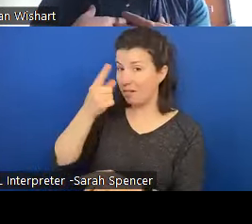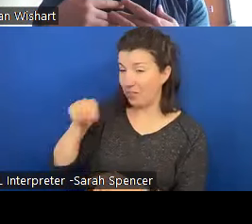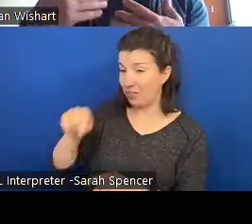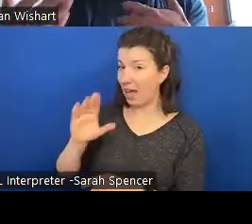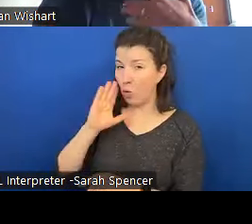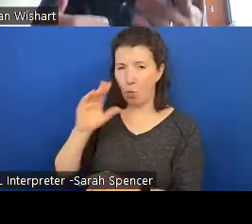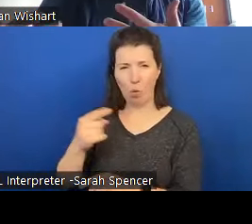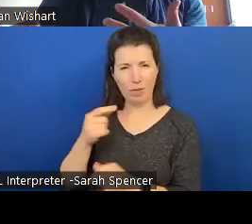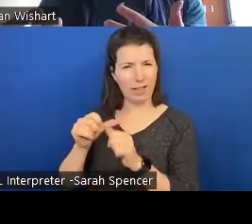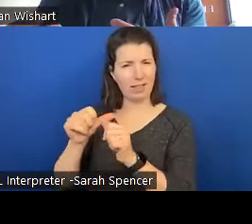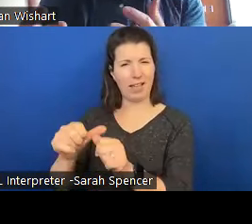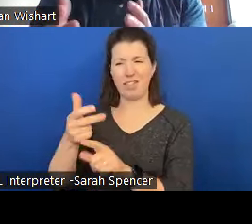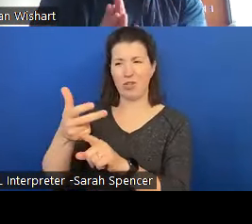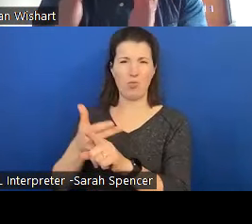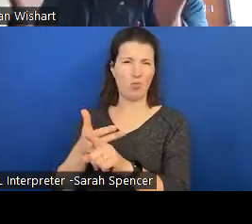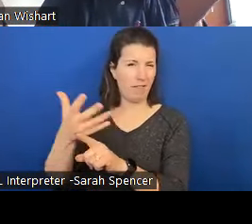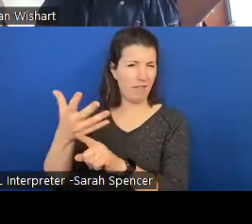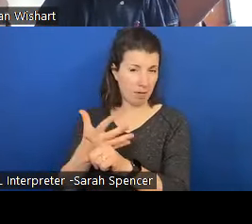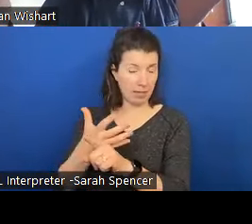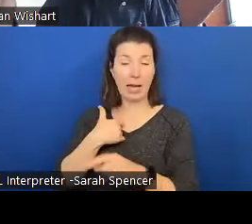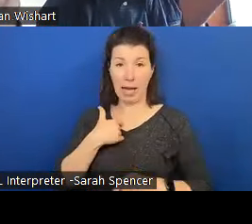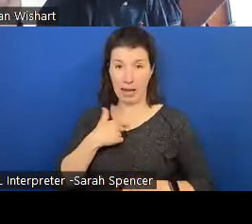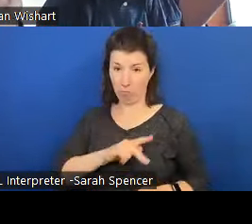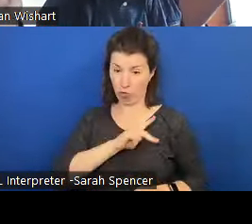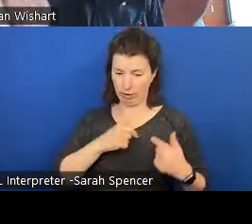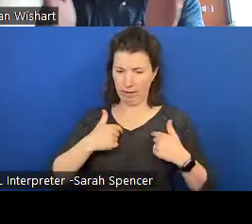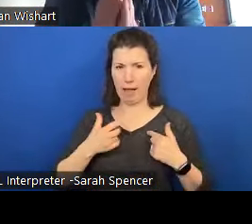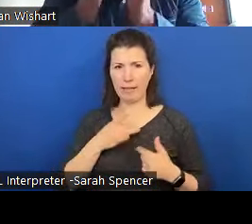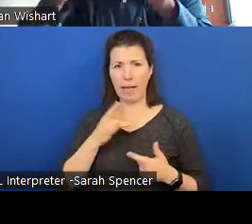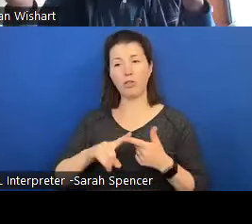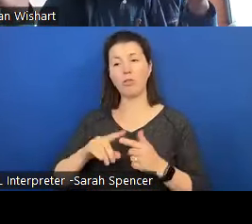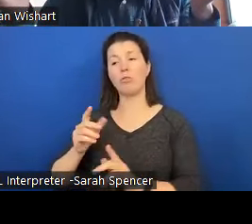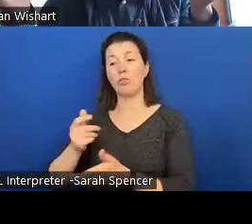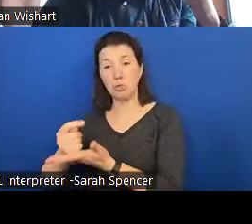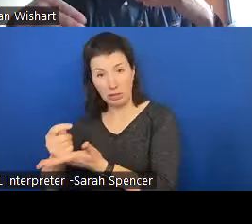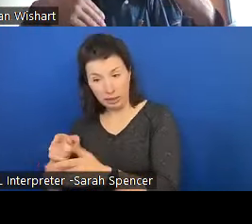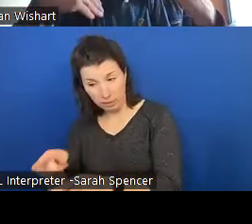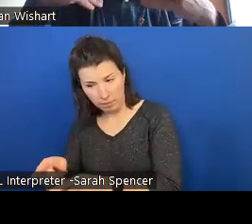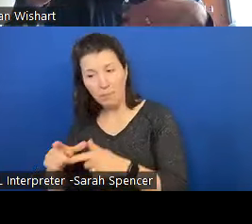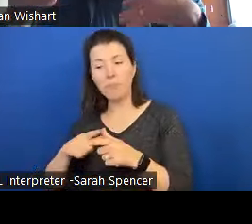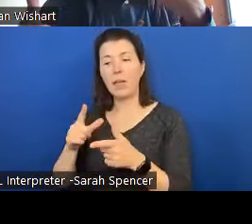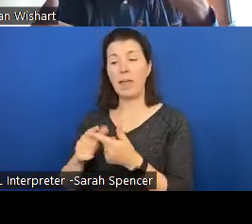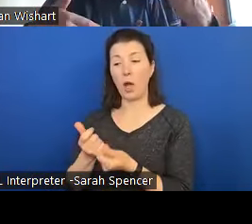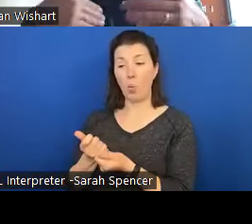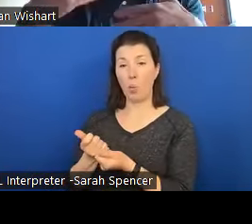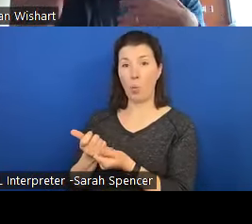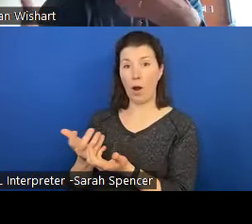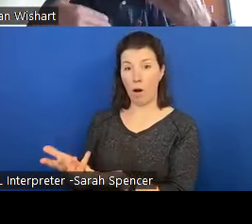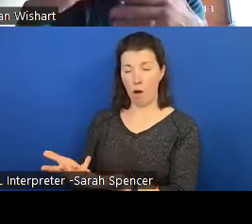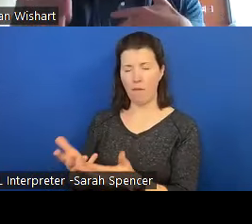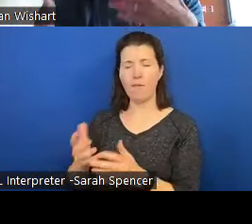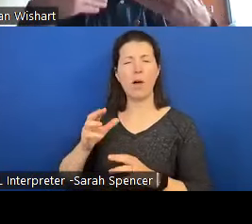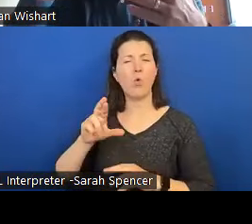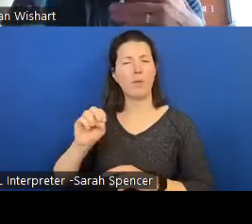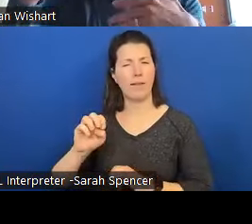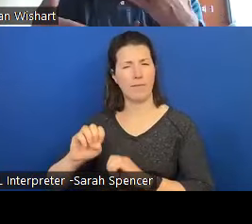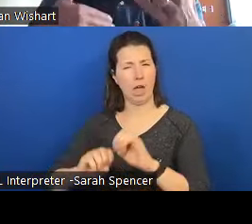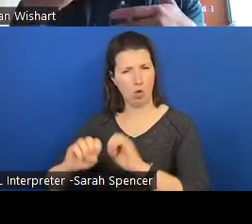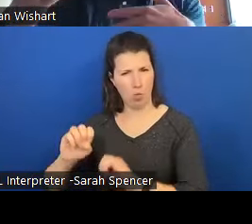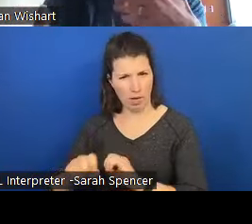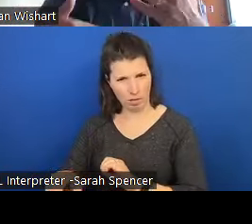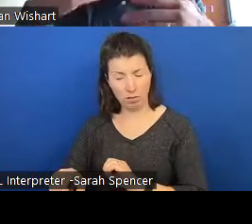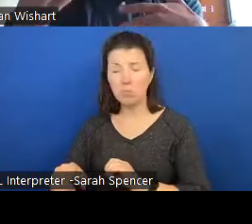personally like to reevaluate our kids after we've gone through our treatment and let it sort of wear off. There are certainly folks that get into a cycle and